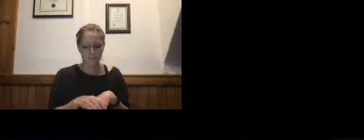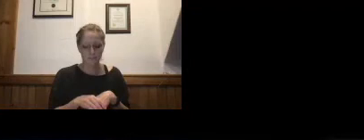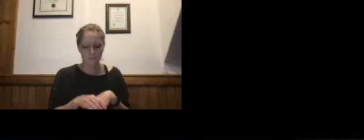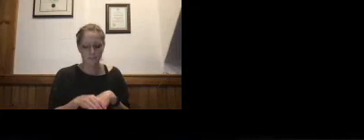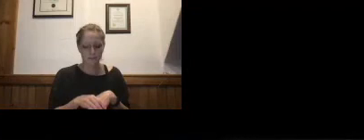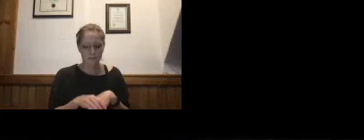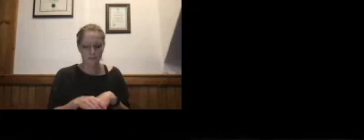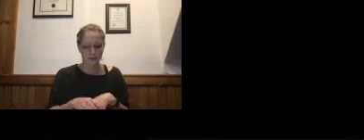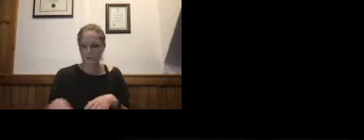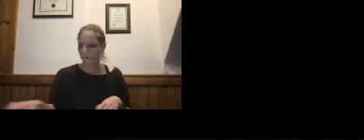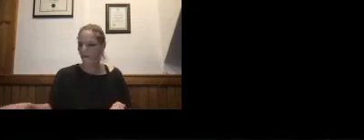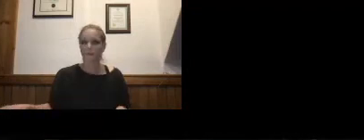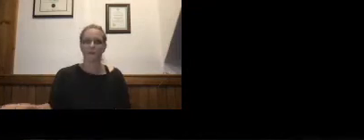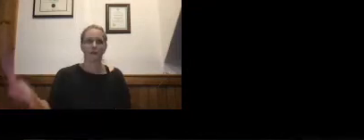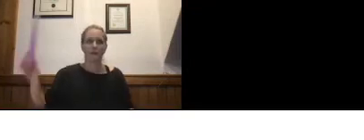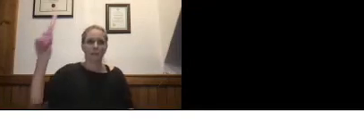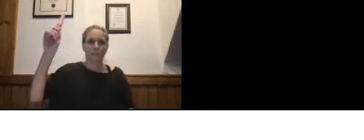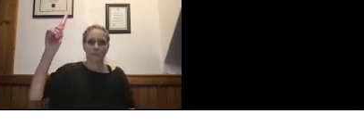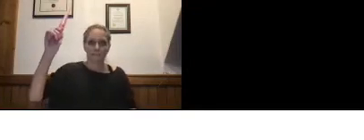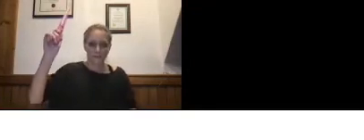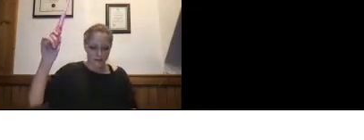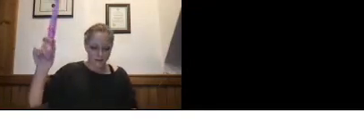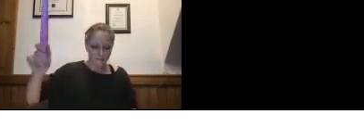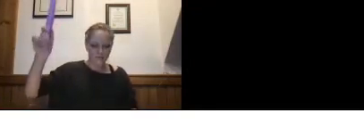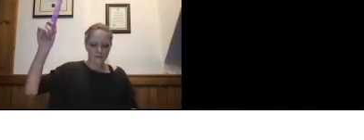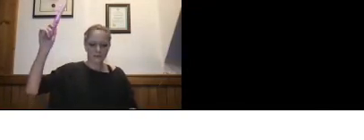damage. Okay.